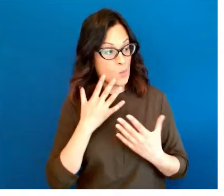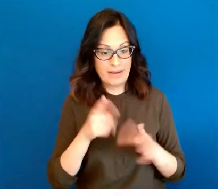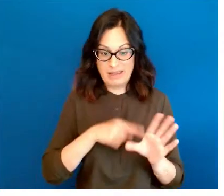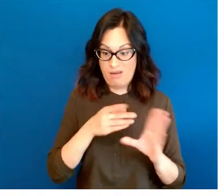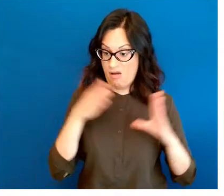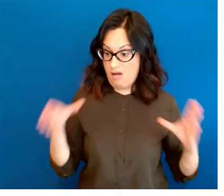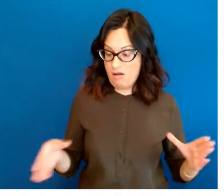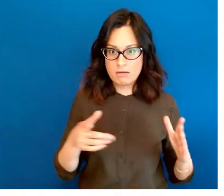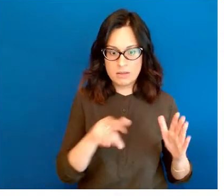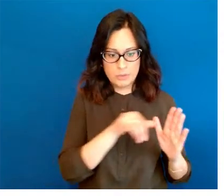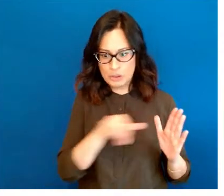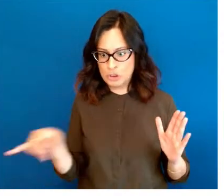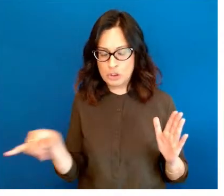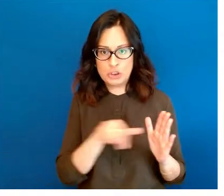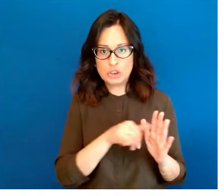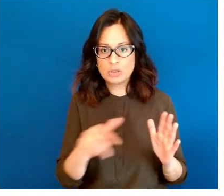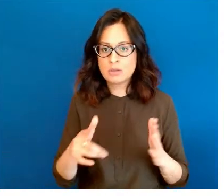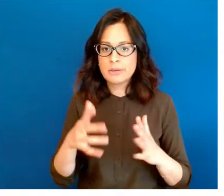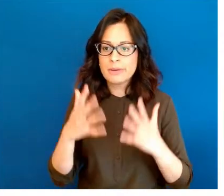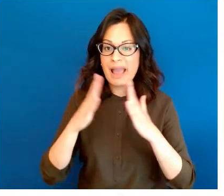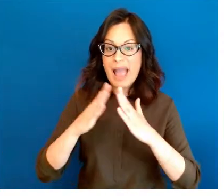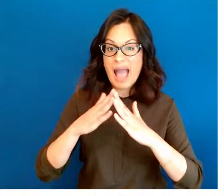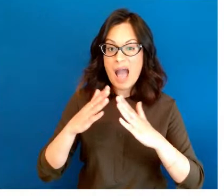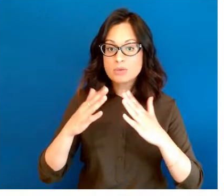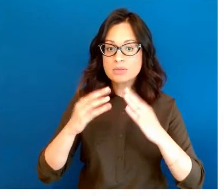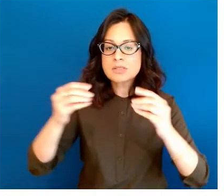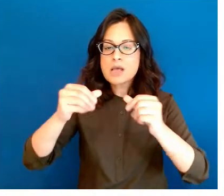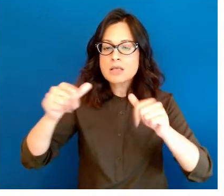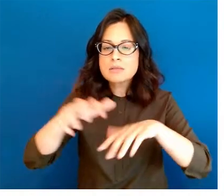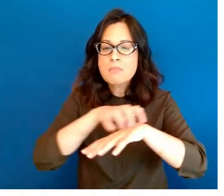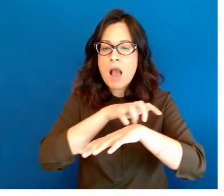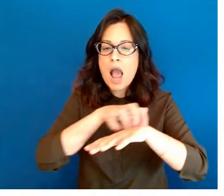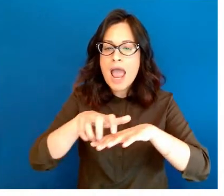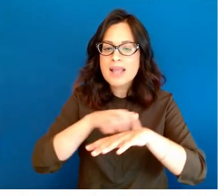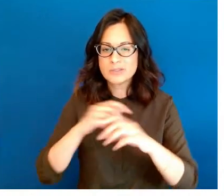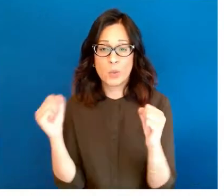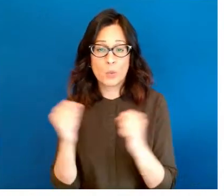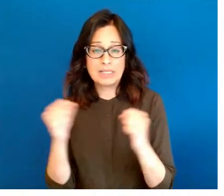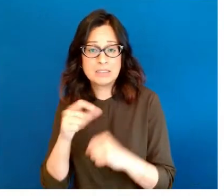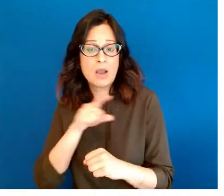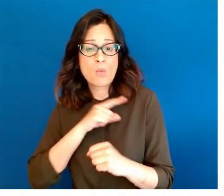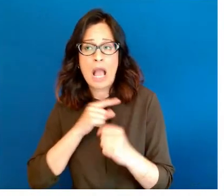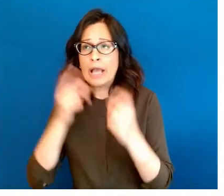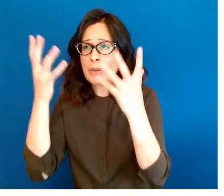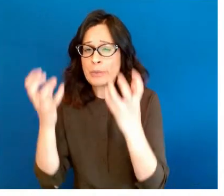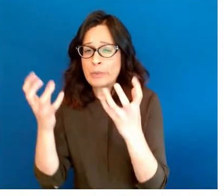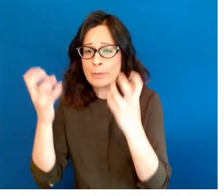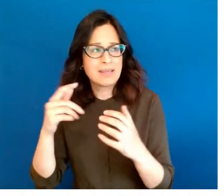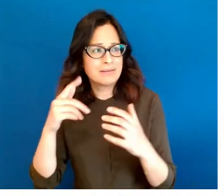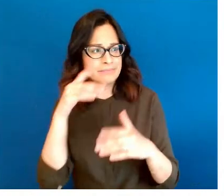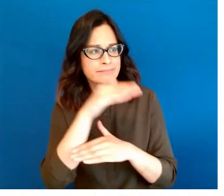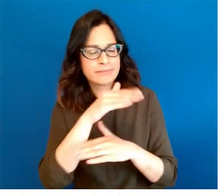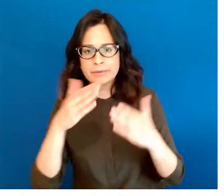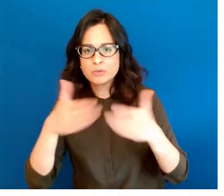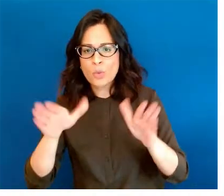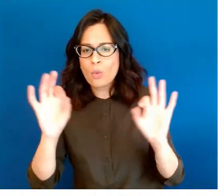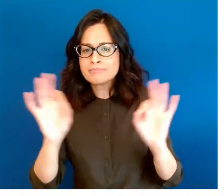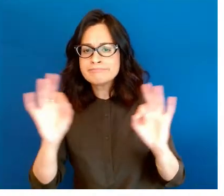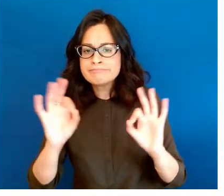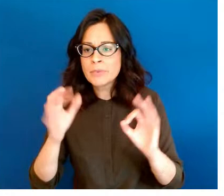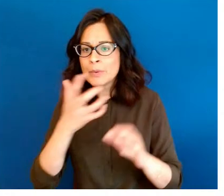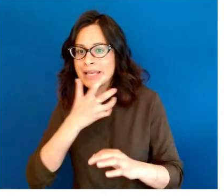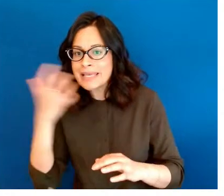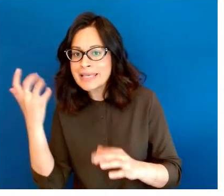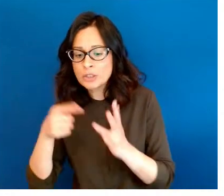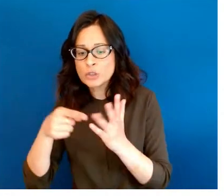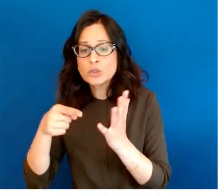Those things can be house dust mite, which I said is more likely in the winter because of humidity indoors, heat, and UV